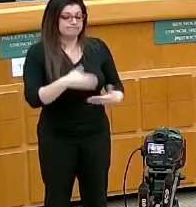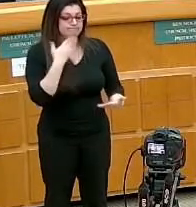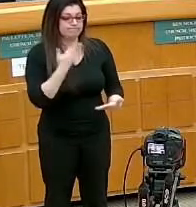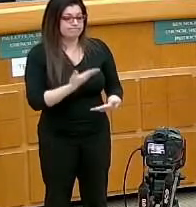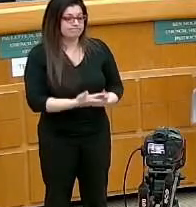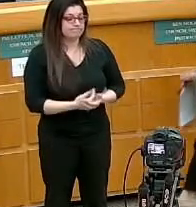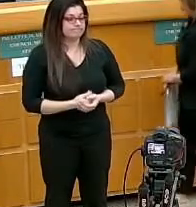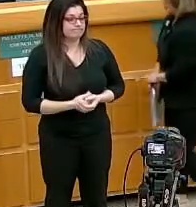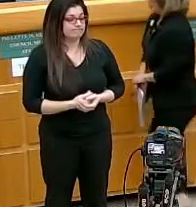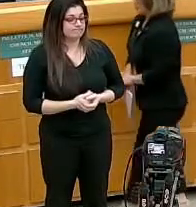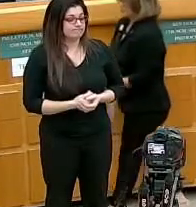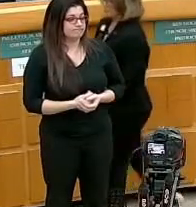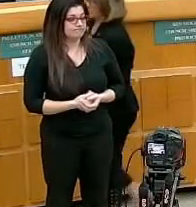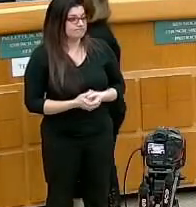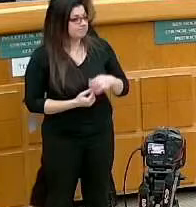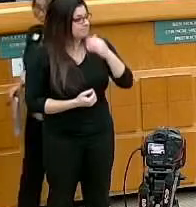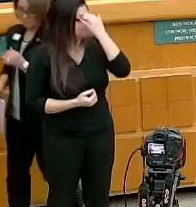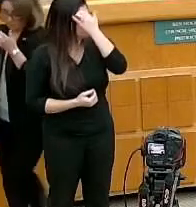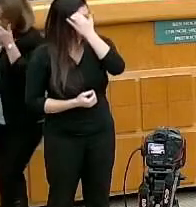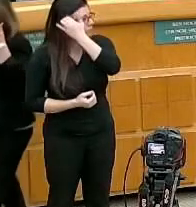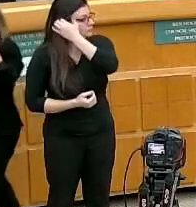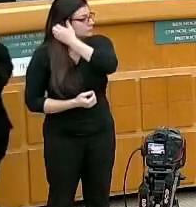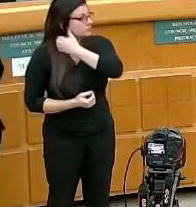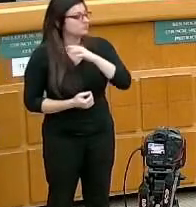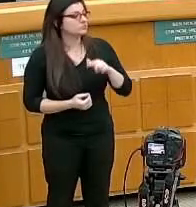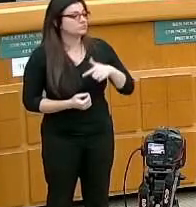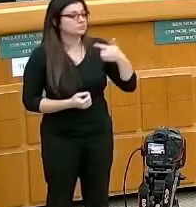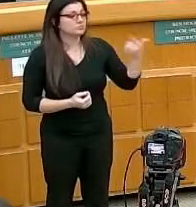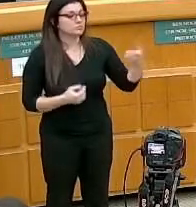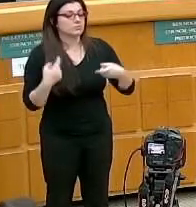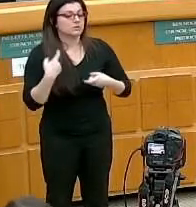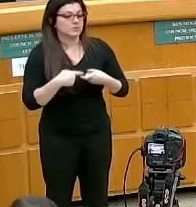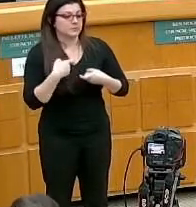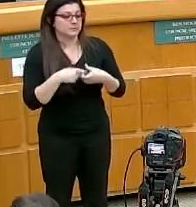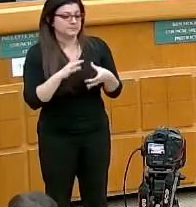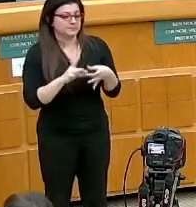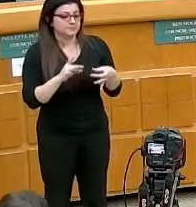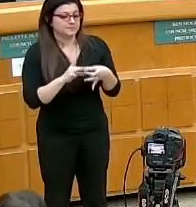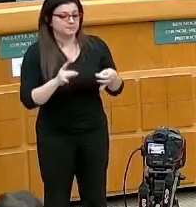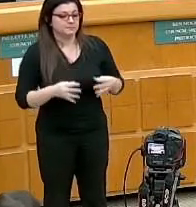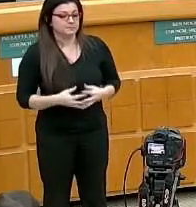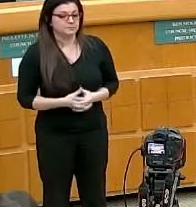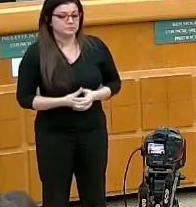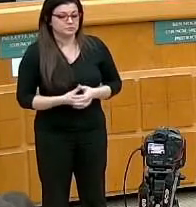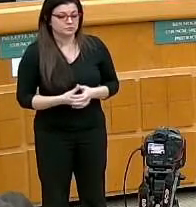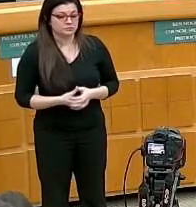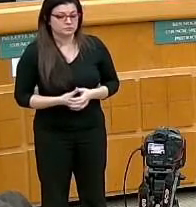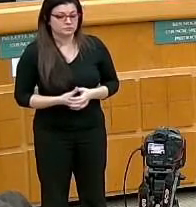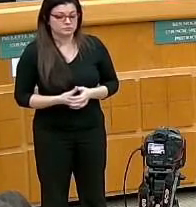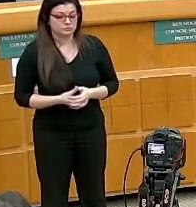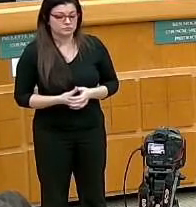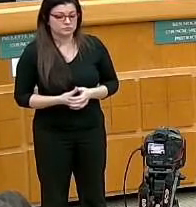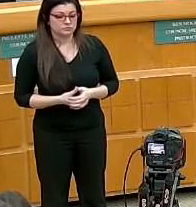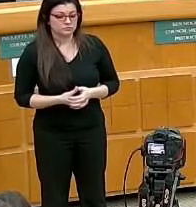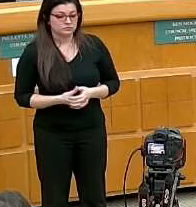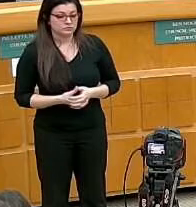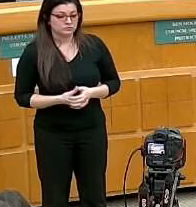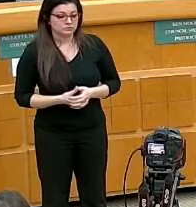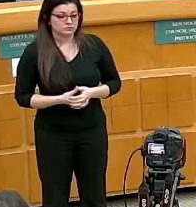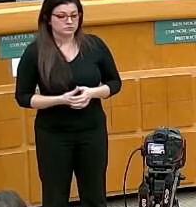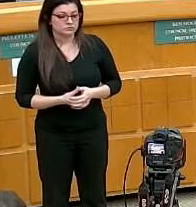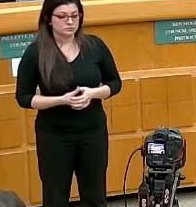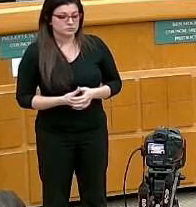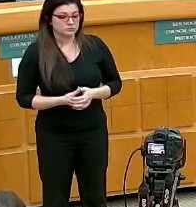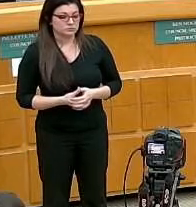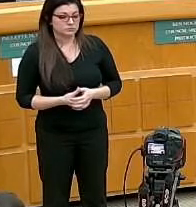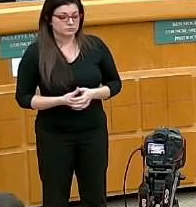las muestras tomadas. El próximo día de toma de muestras será el jueves 16 de abril. Si experimenta síntomas del COVID-19 y ha estado expuesto a un